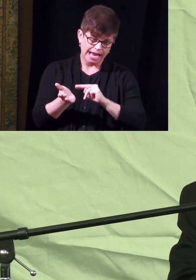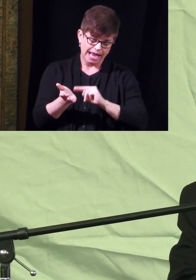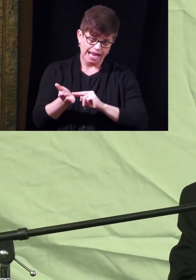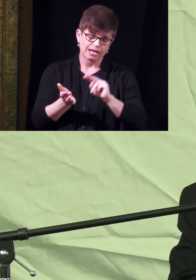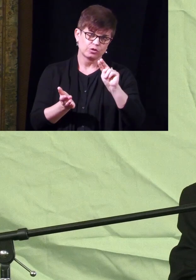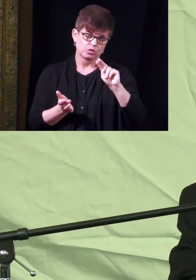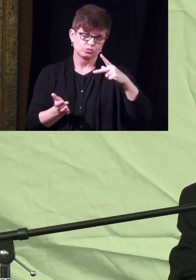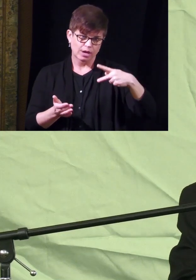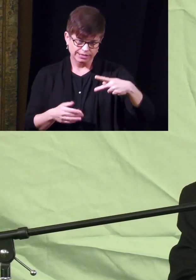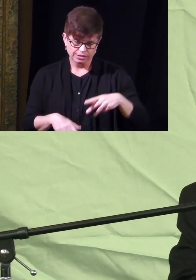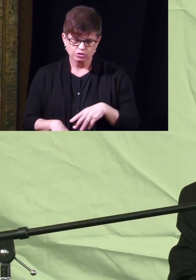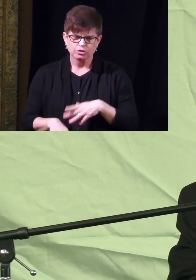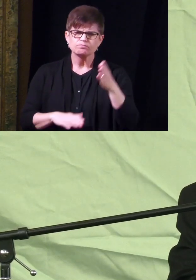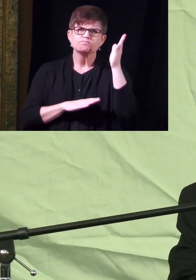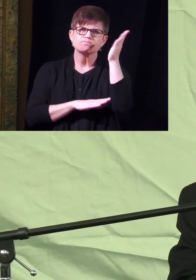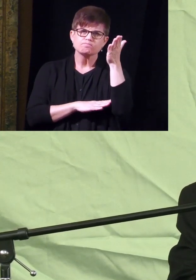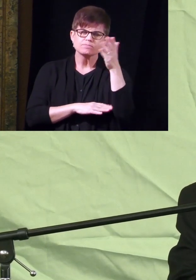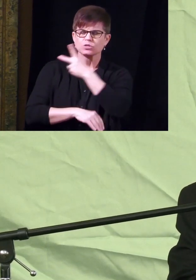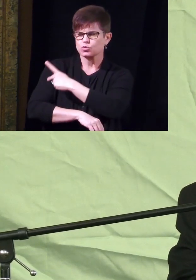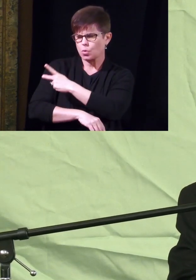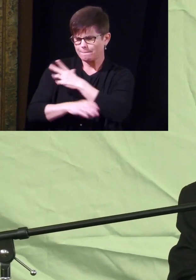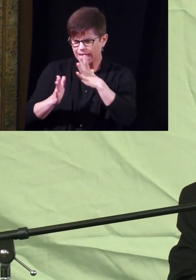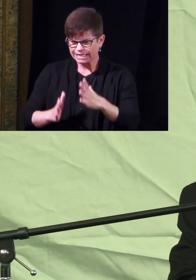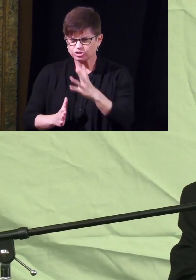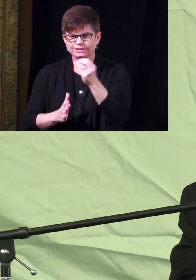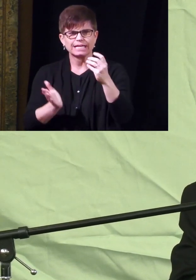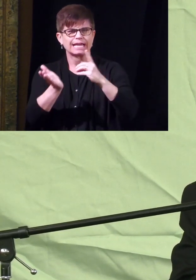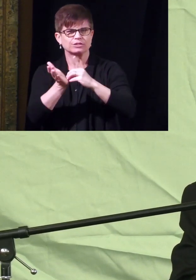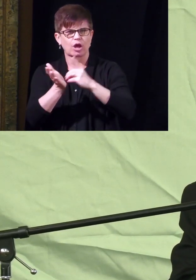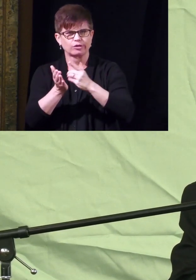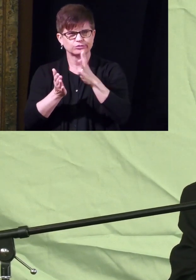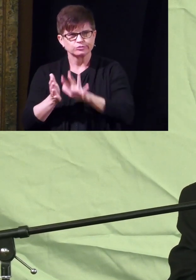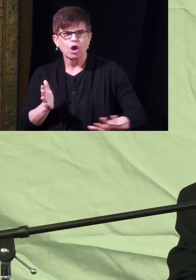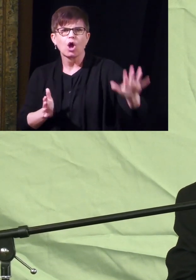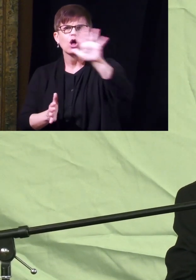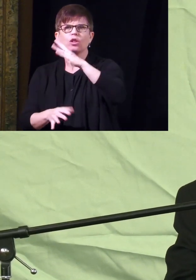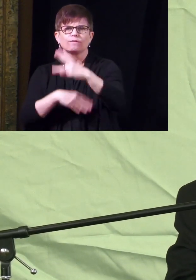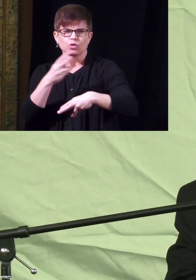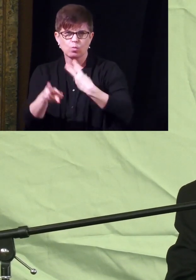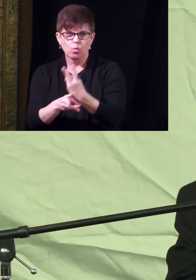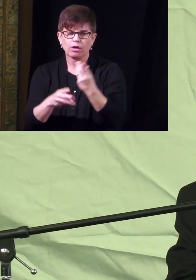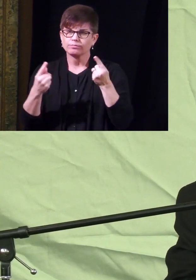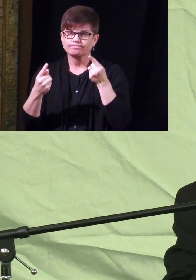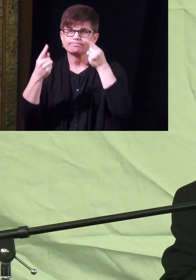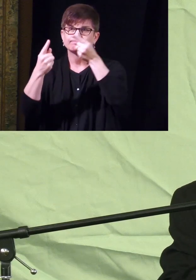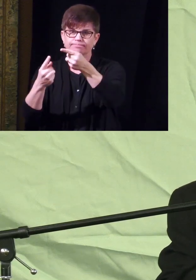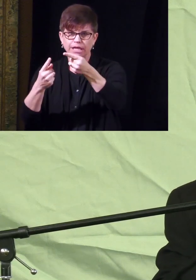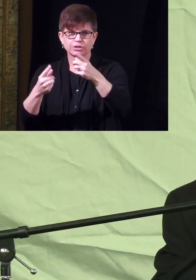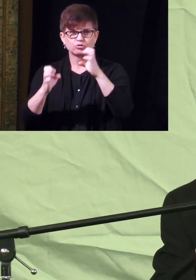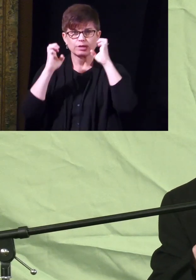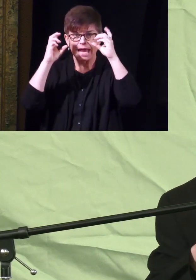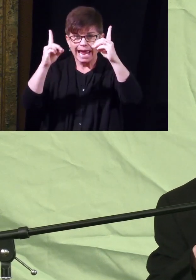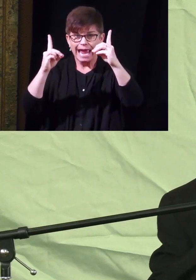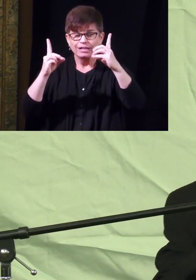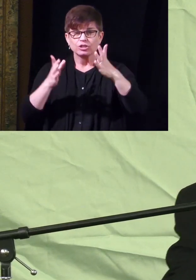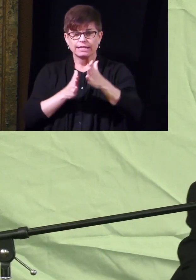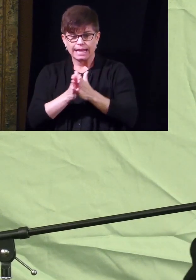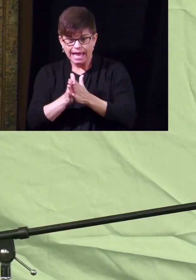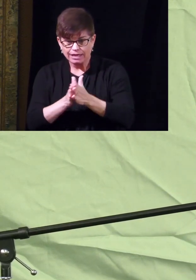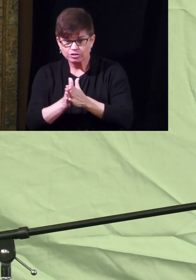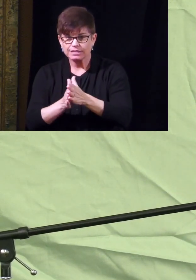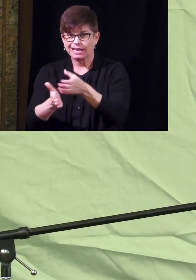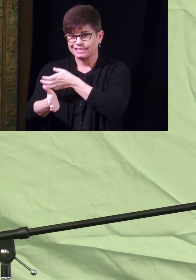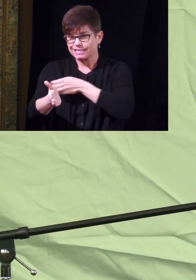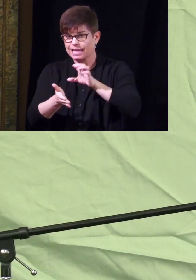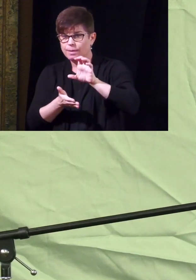He lectures to both patients and providers worldwide with a mission to educate, energize, and empower people